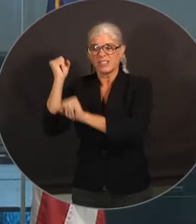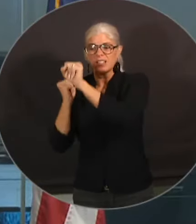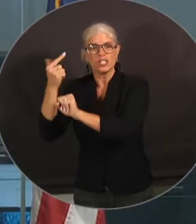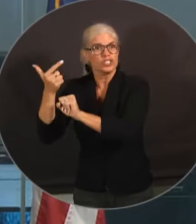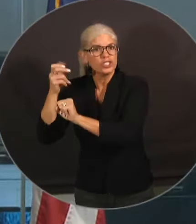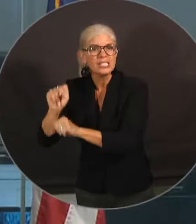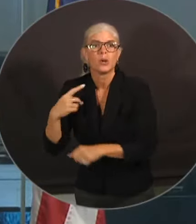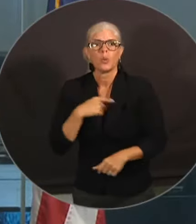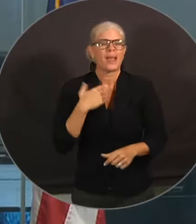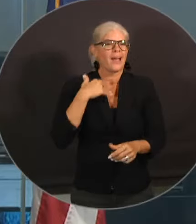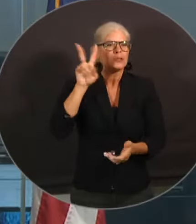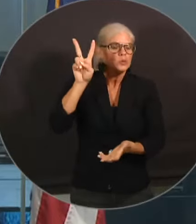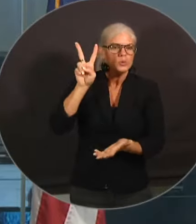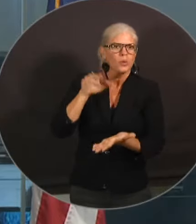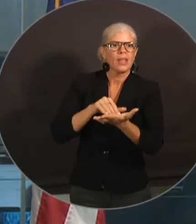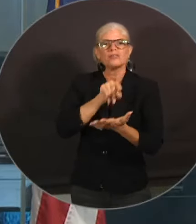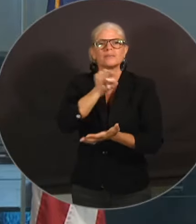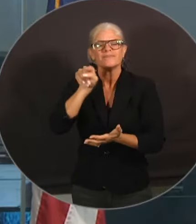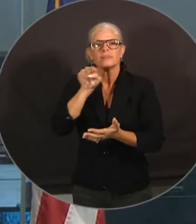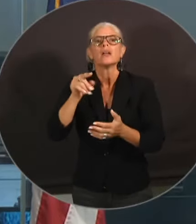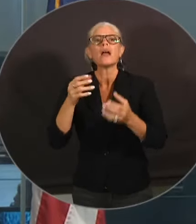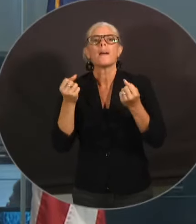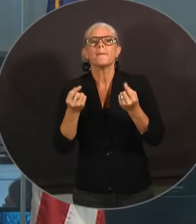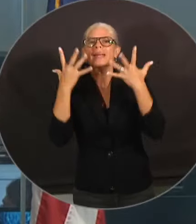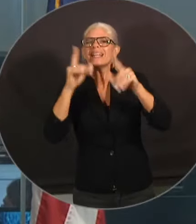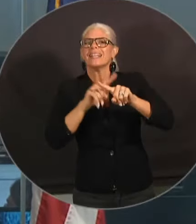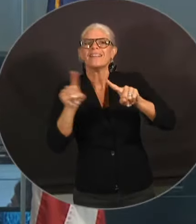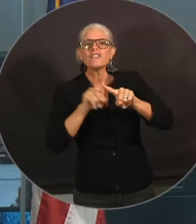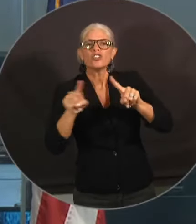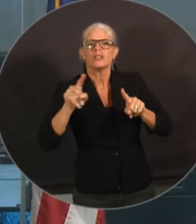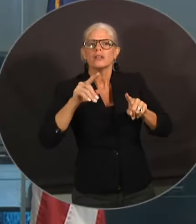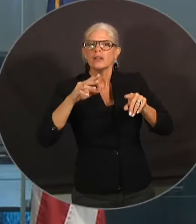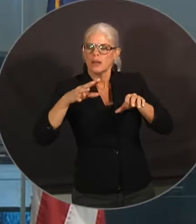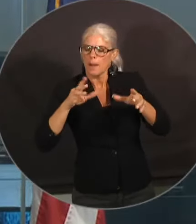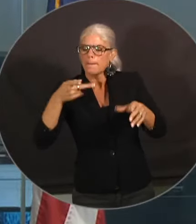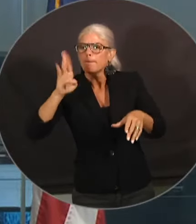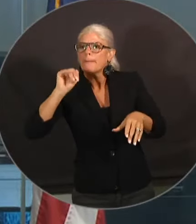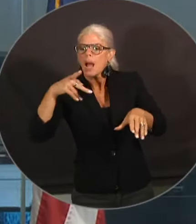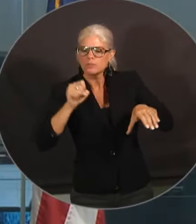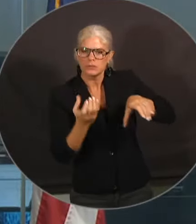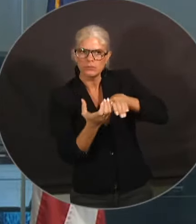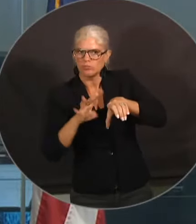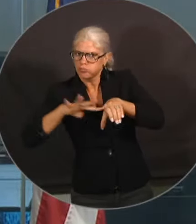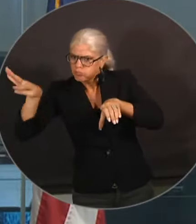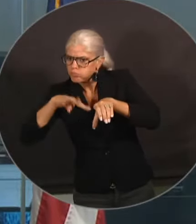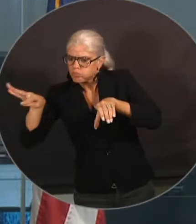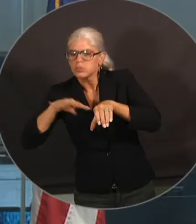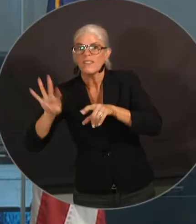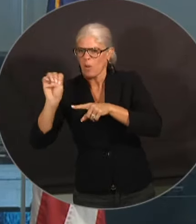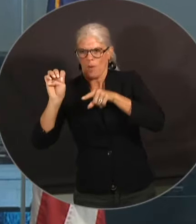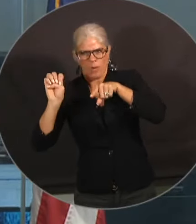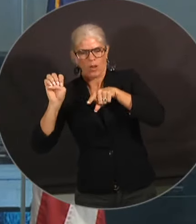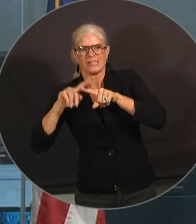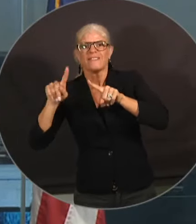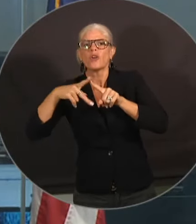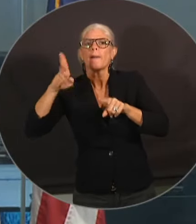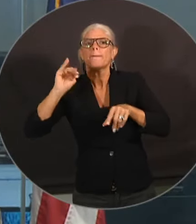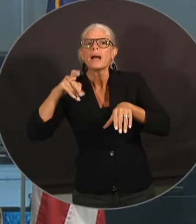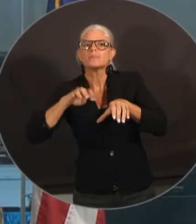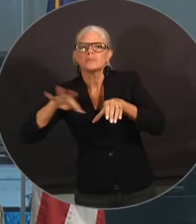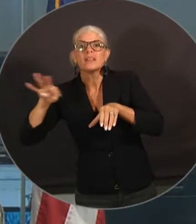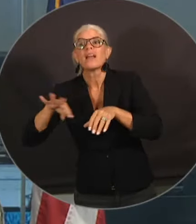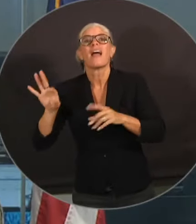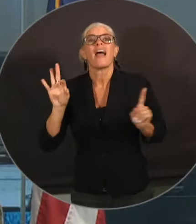pumps. Be able to get some of that water out of some of these low-lying areas. Our Florida Division of Environmental Protection has